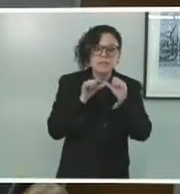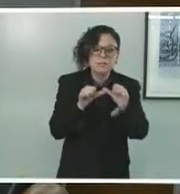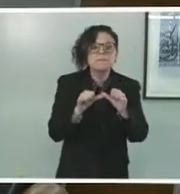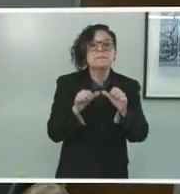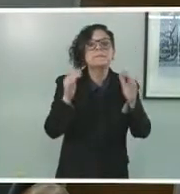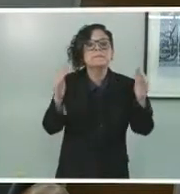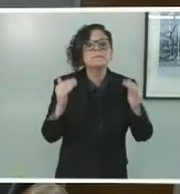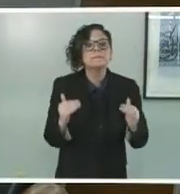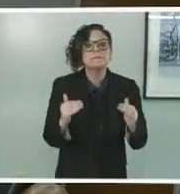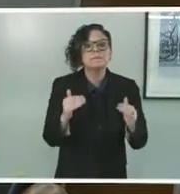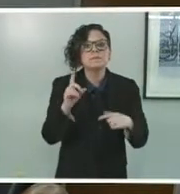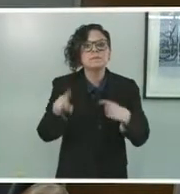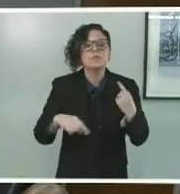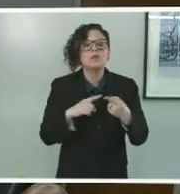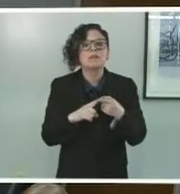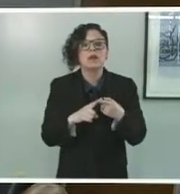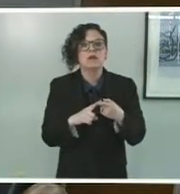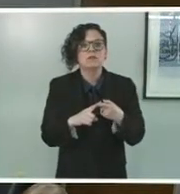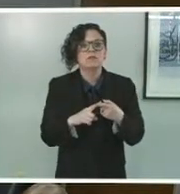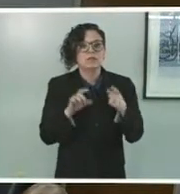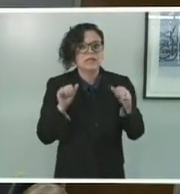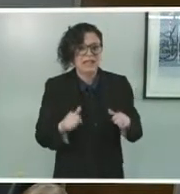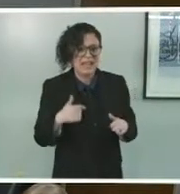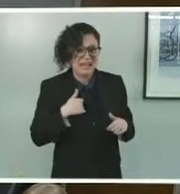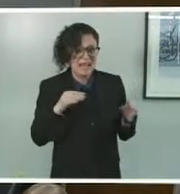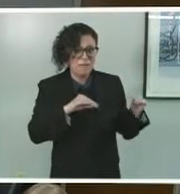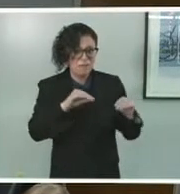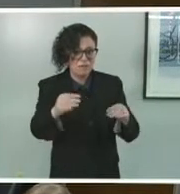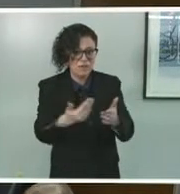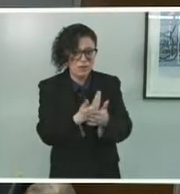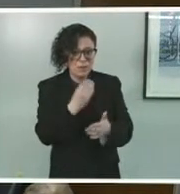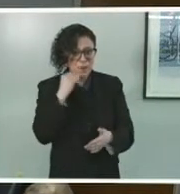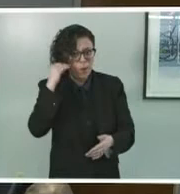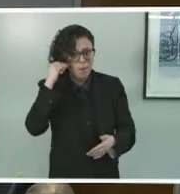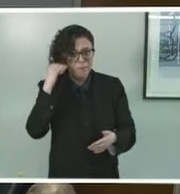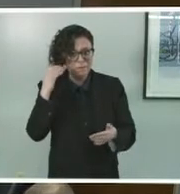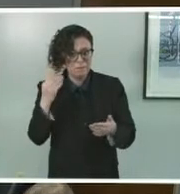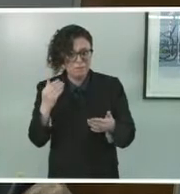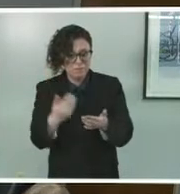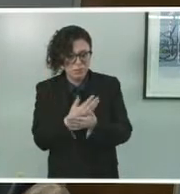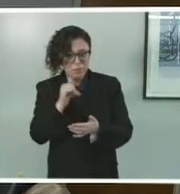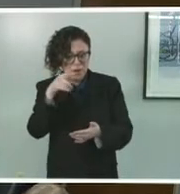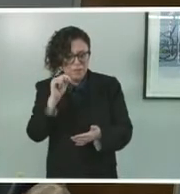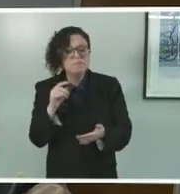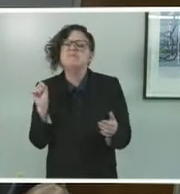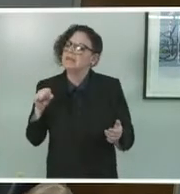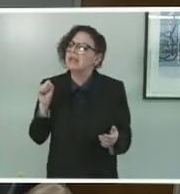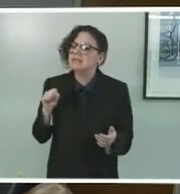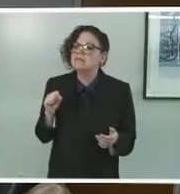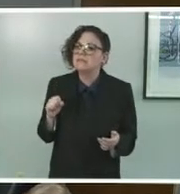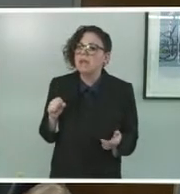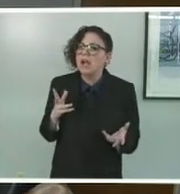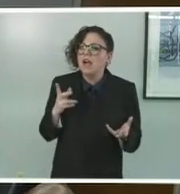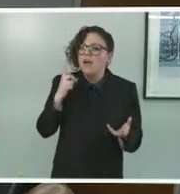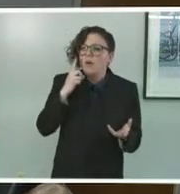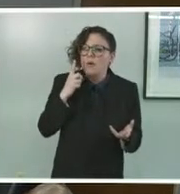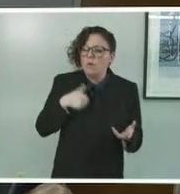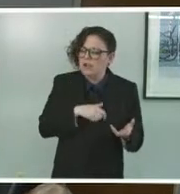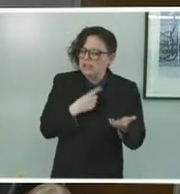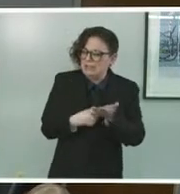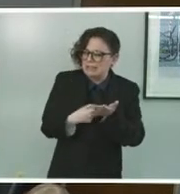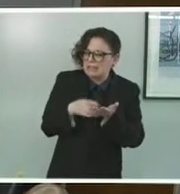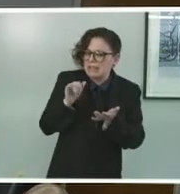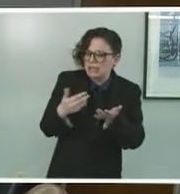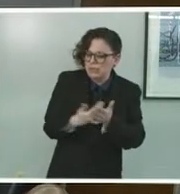I move to a new home or apartment and hire a moving company? We already addressed moving companies, but can I move from a new home